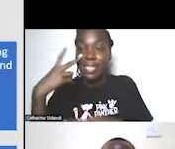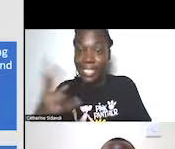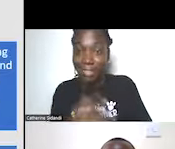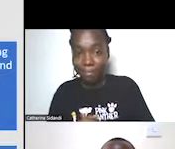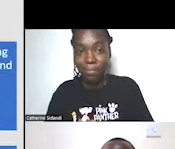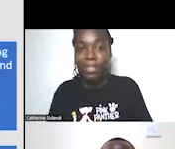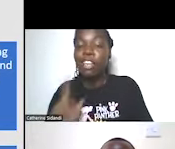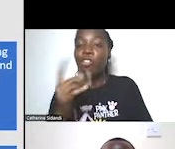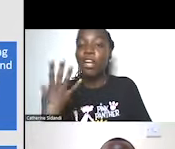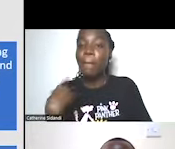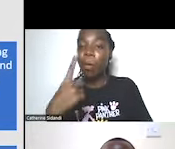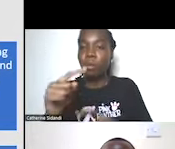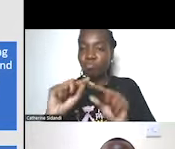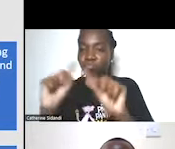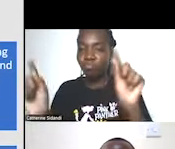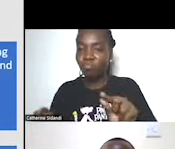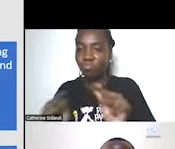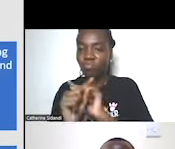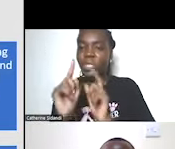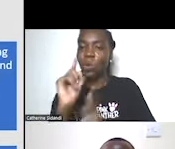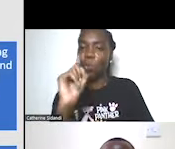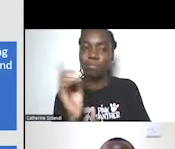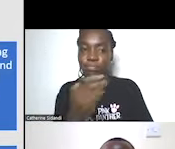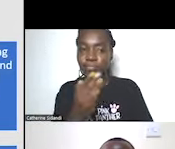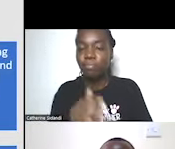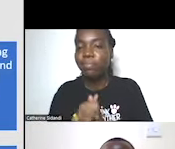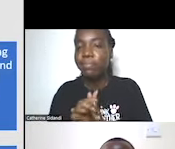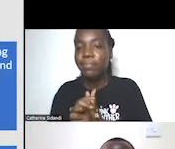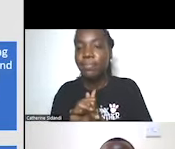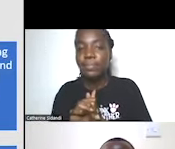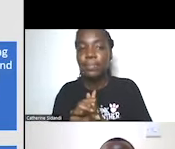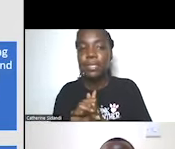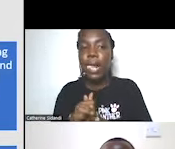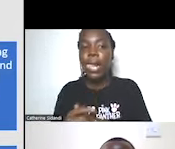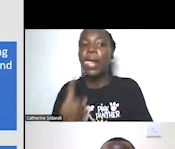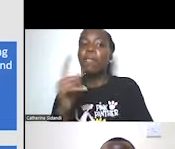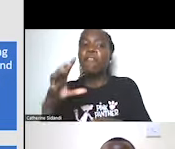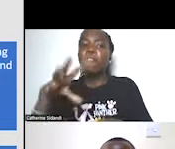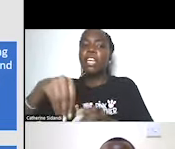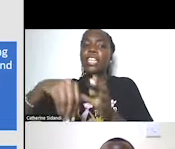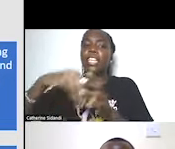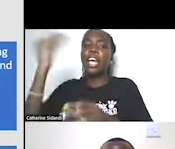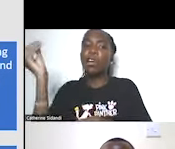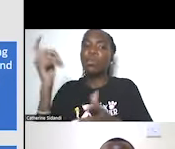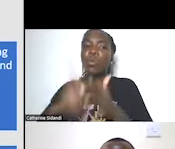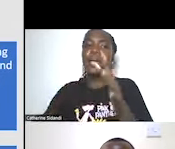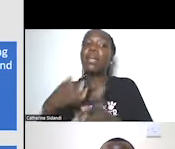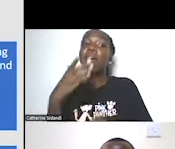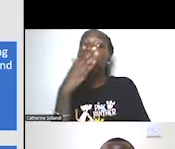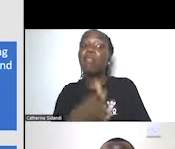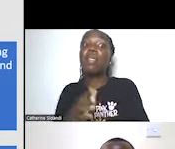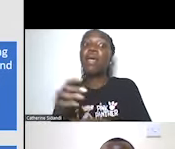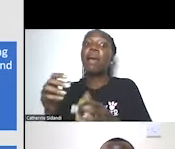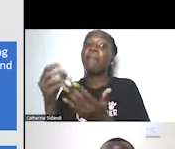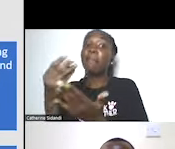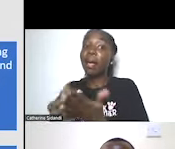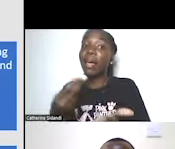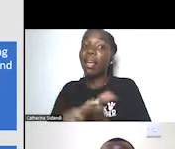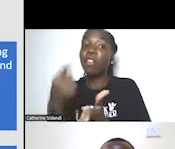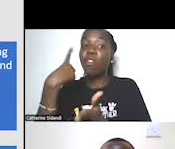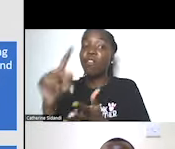box here, we are saying that finding out what would be optimal price for a product that a company is about to